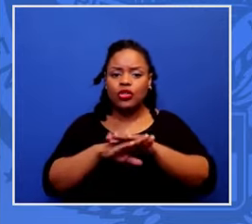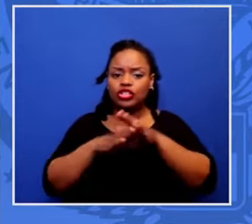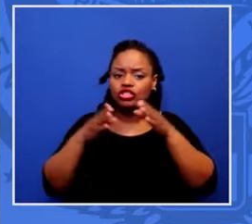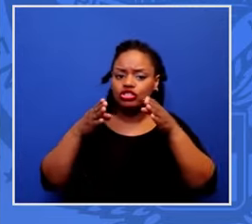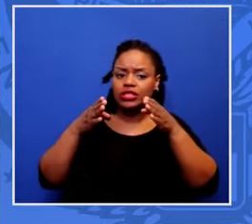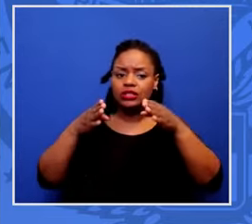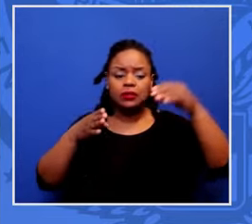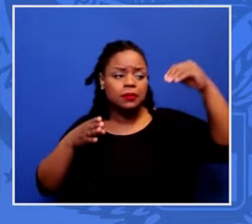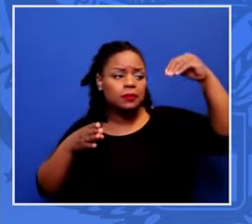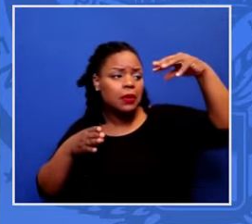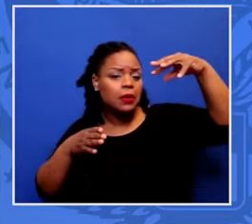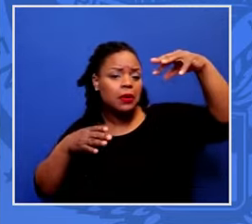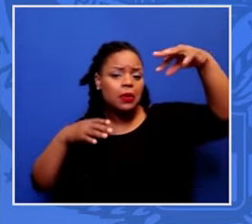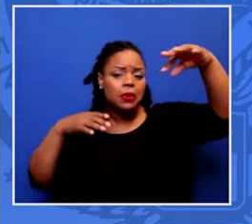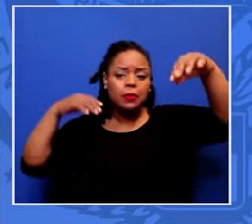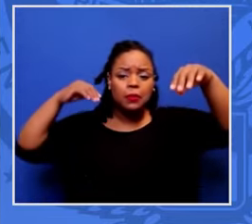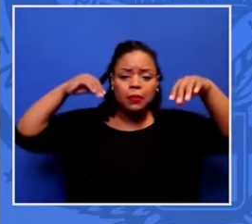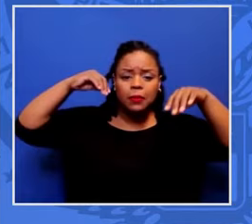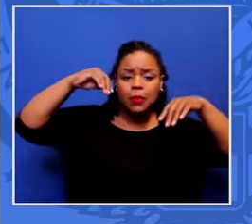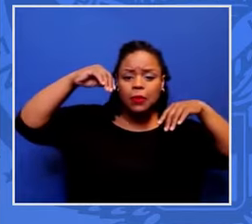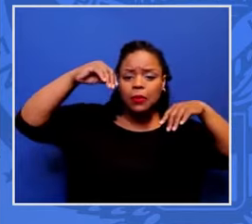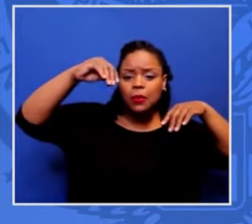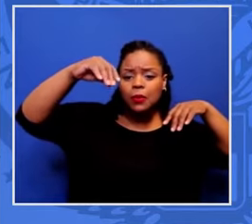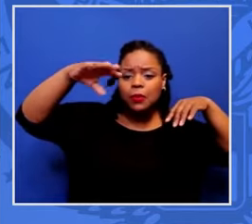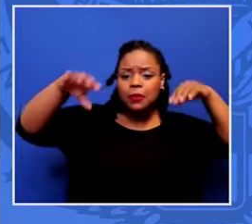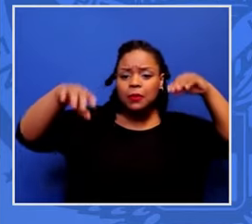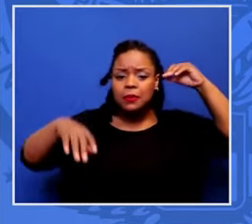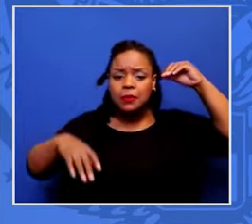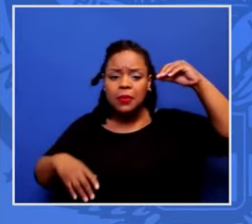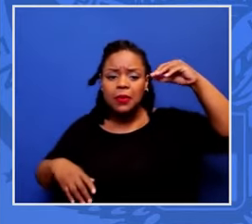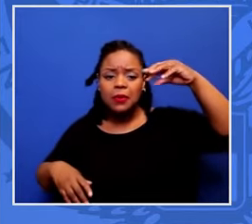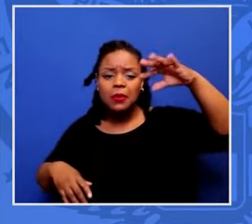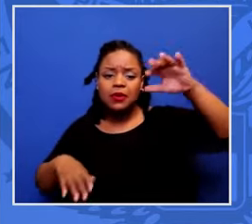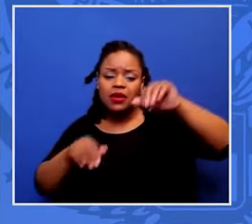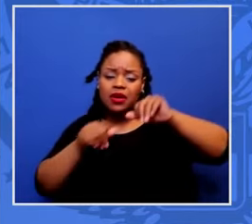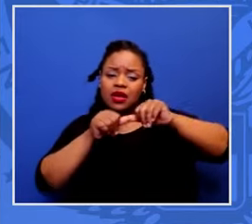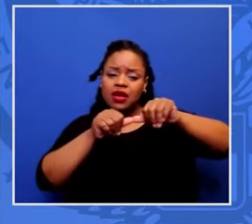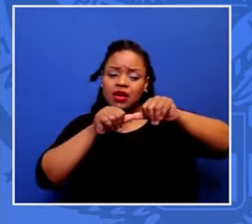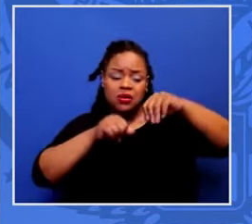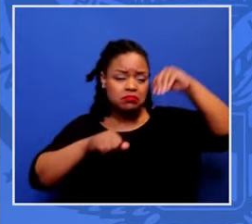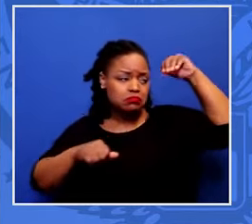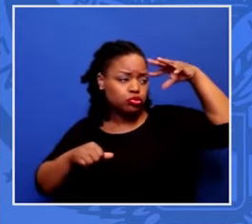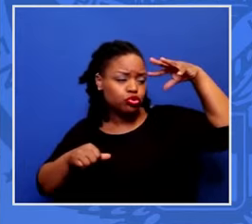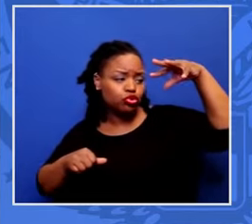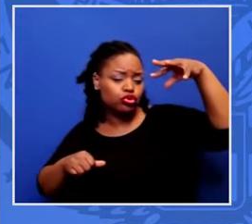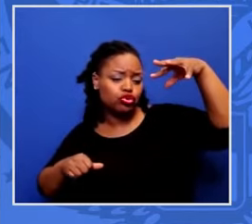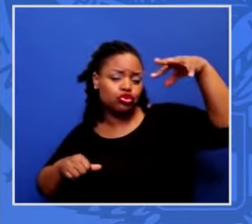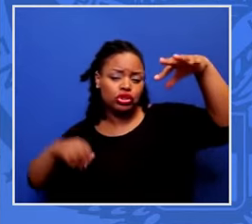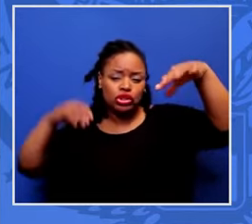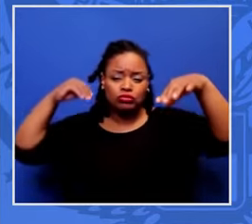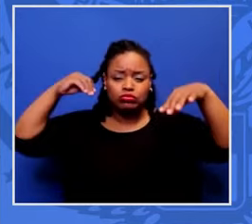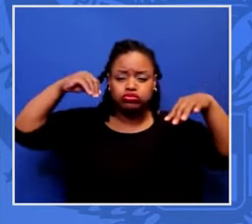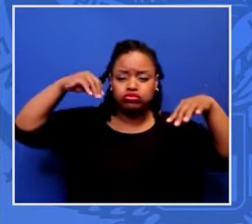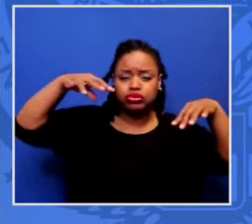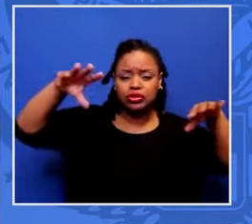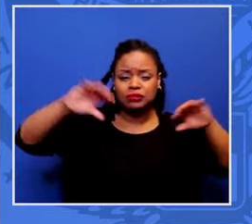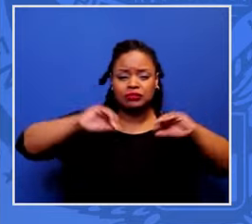I'm a white light, blind and bright, burning off and